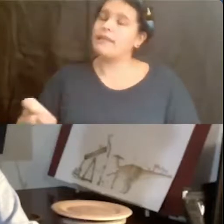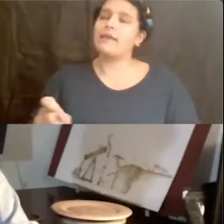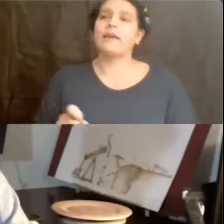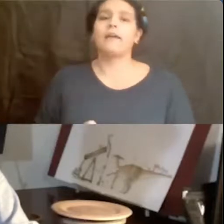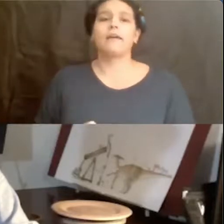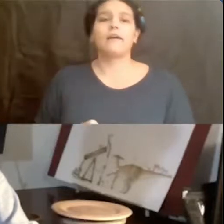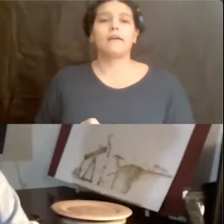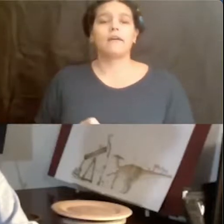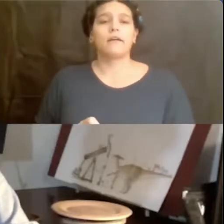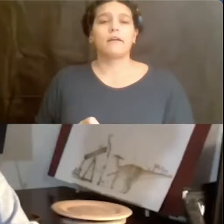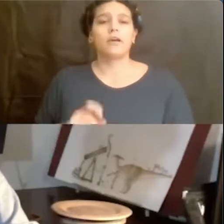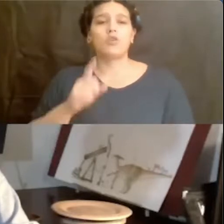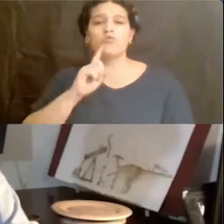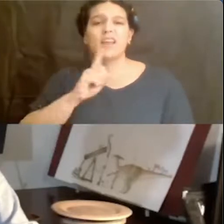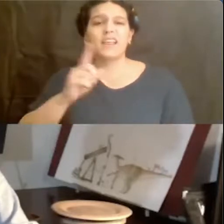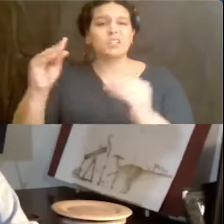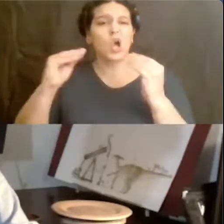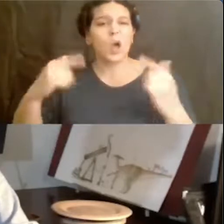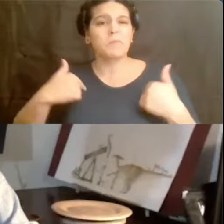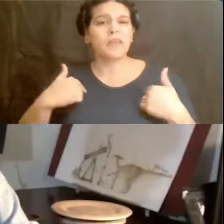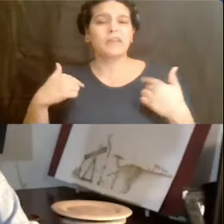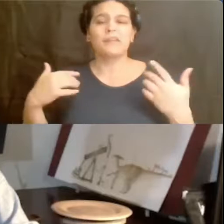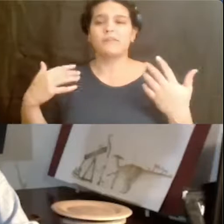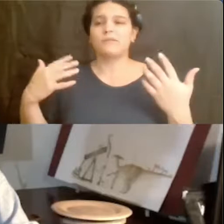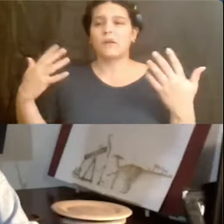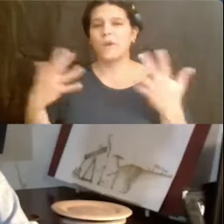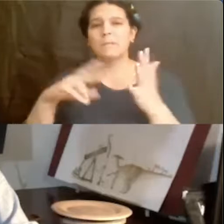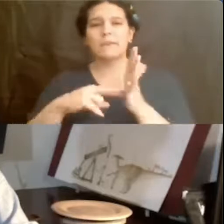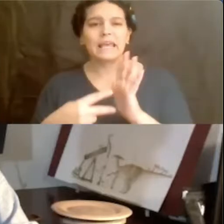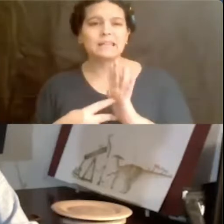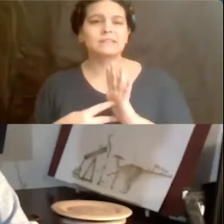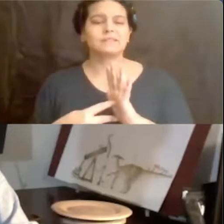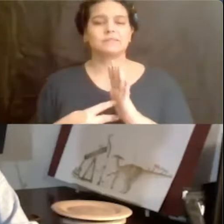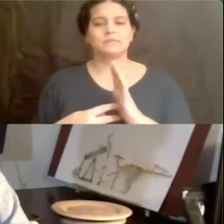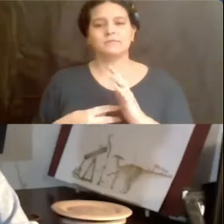taught me a lot about what it means to be